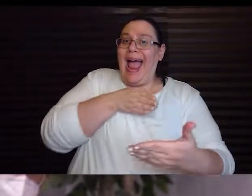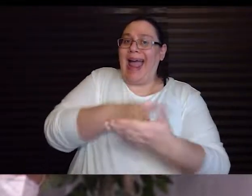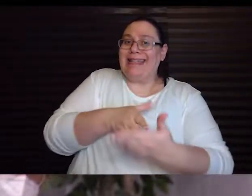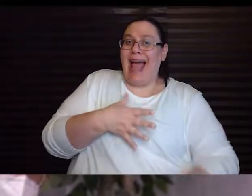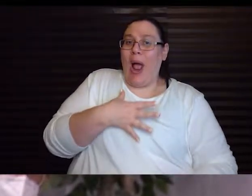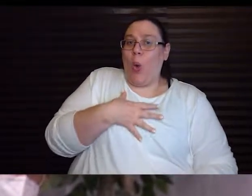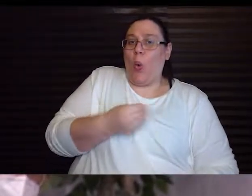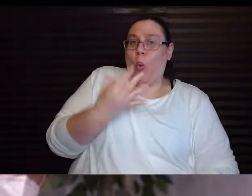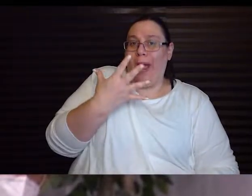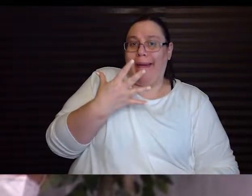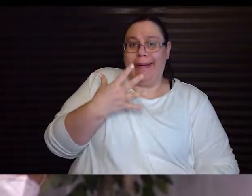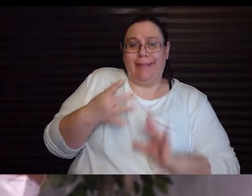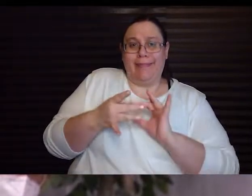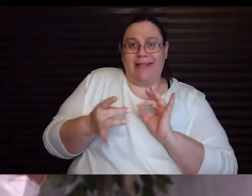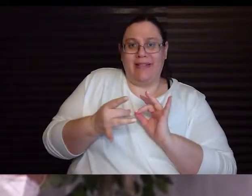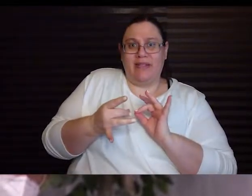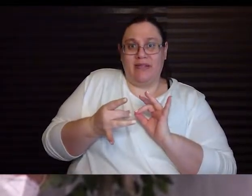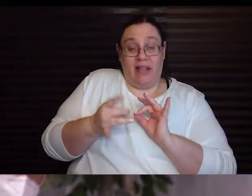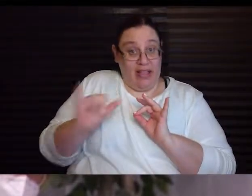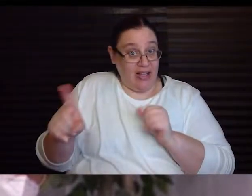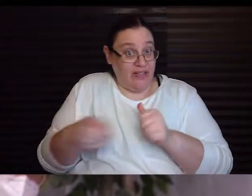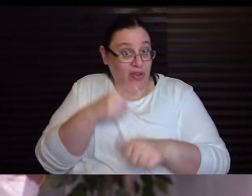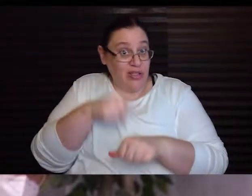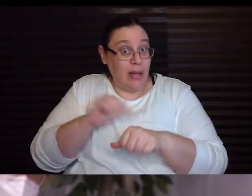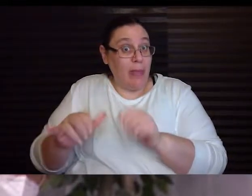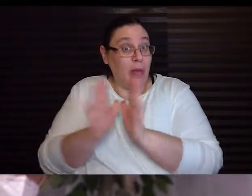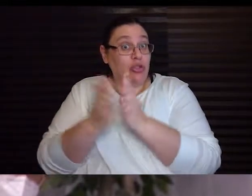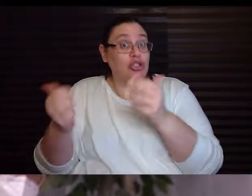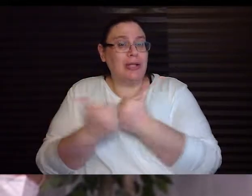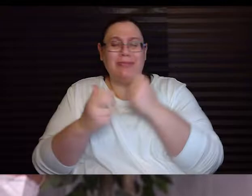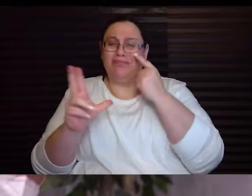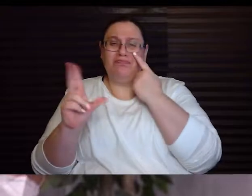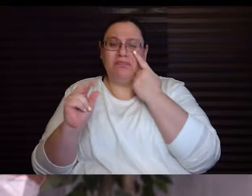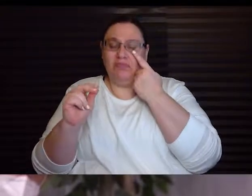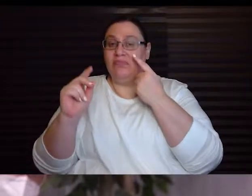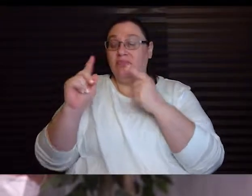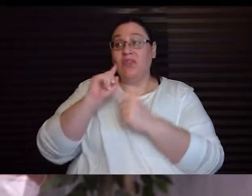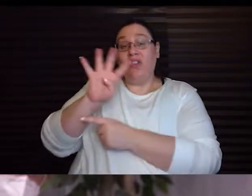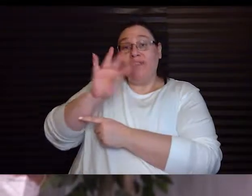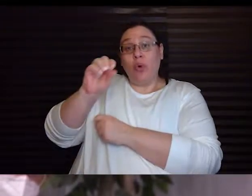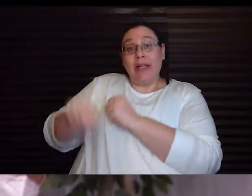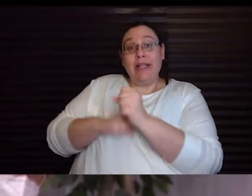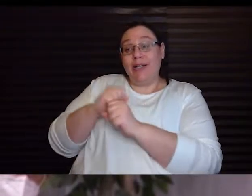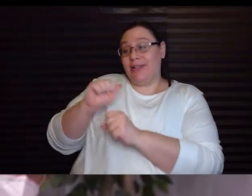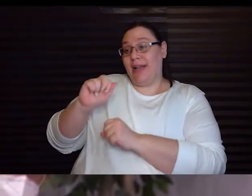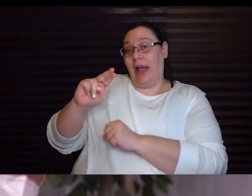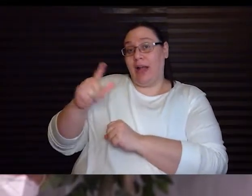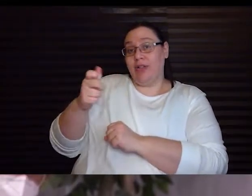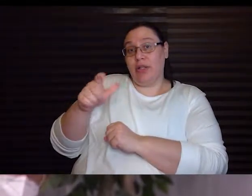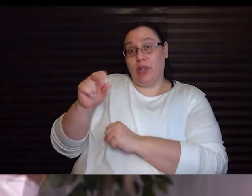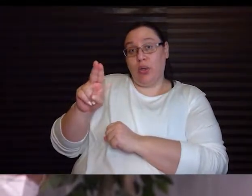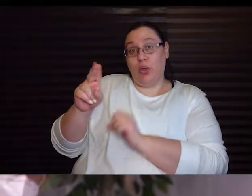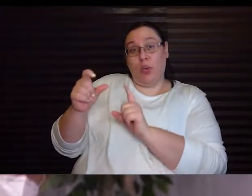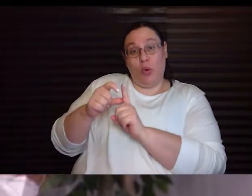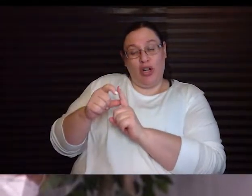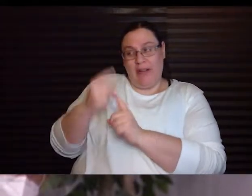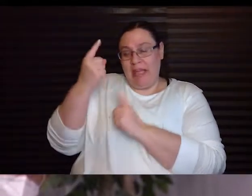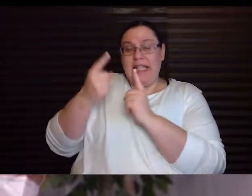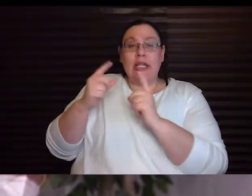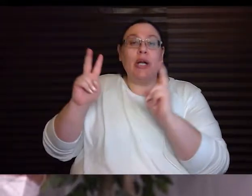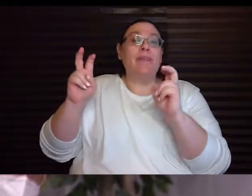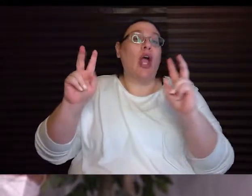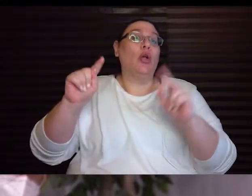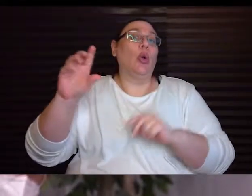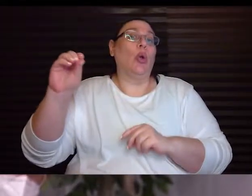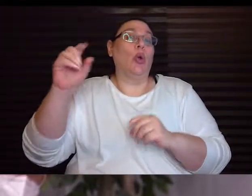messaging. This is not the first time that book has been challenged. For 40 years, Angelou's words have been considered by some to be